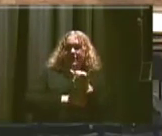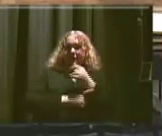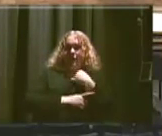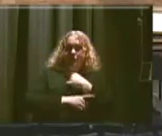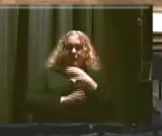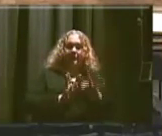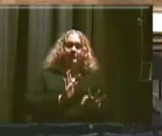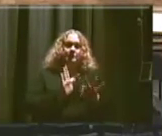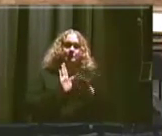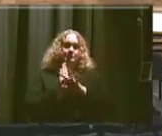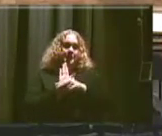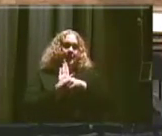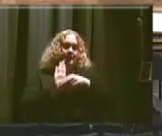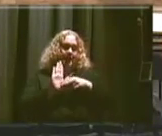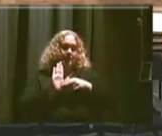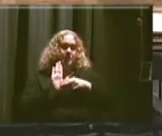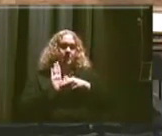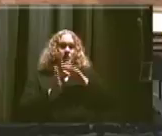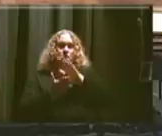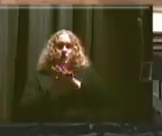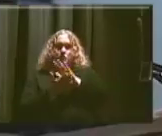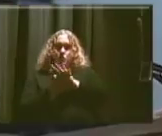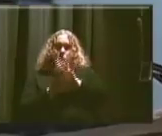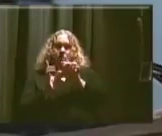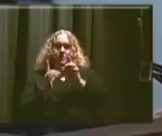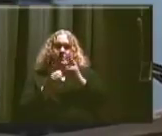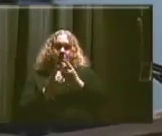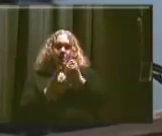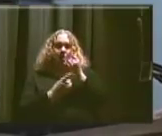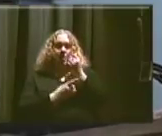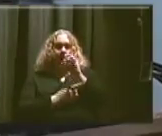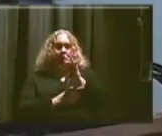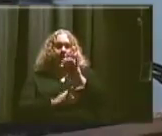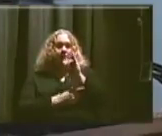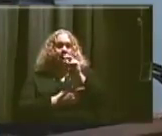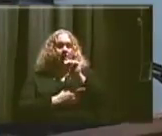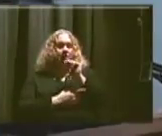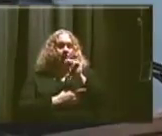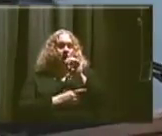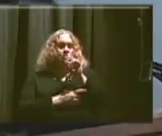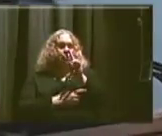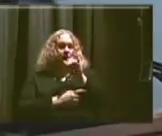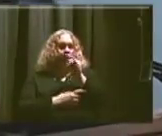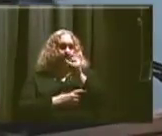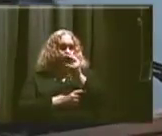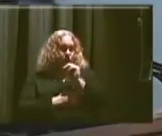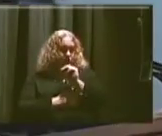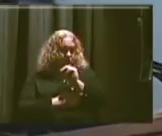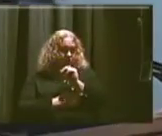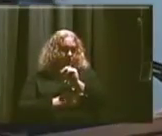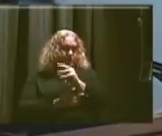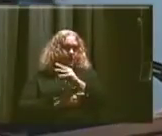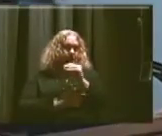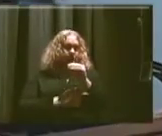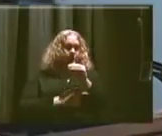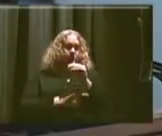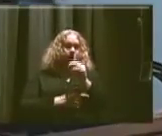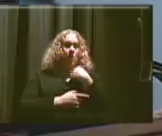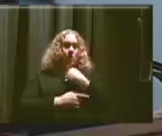that was designated as a school district of like innovation. And since then, three other